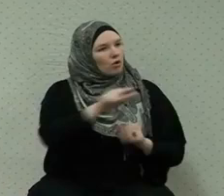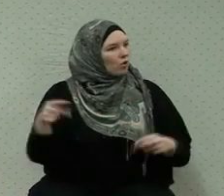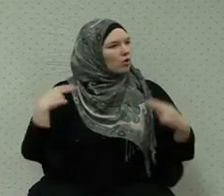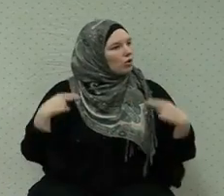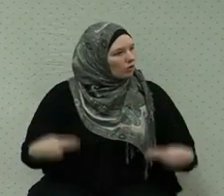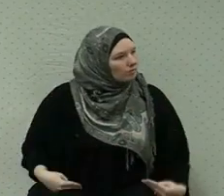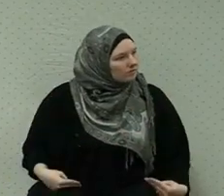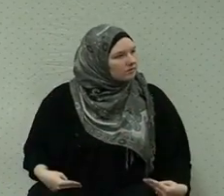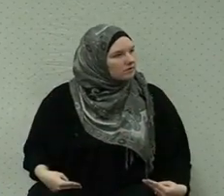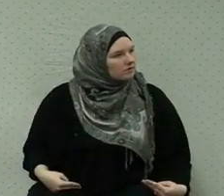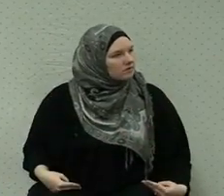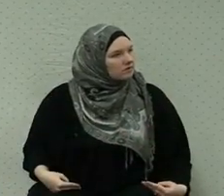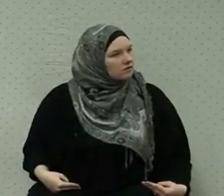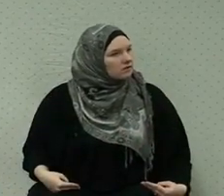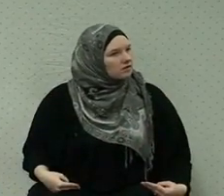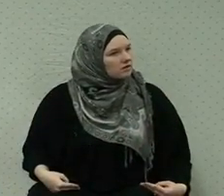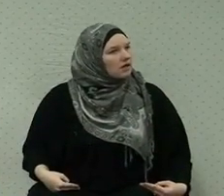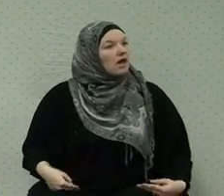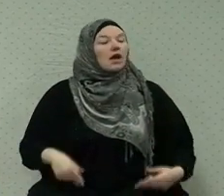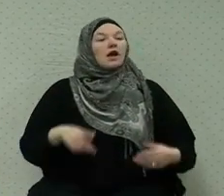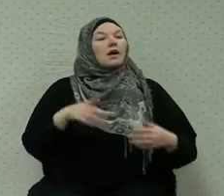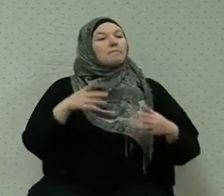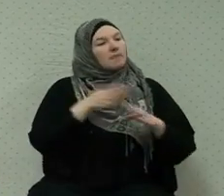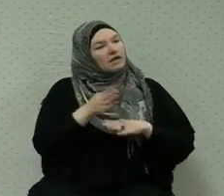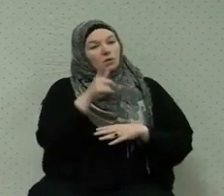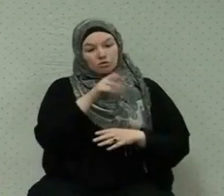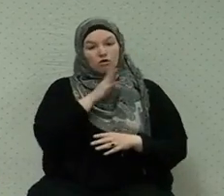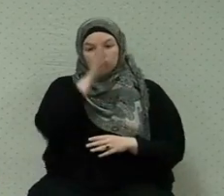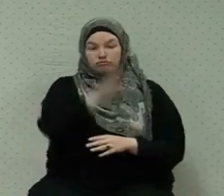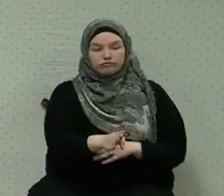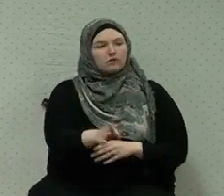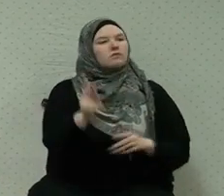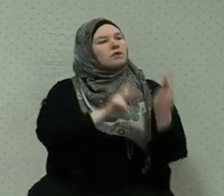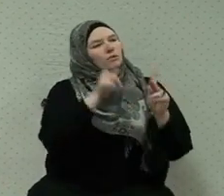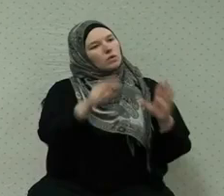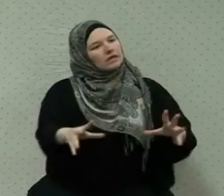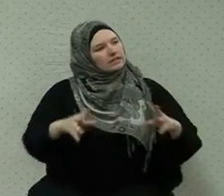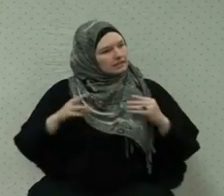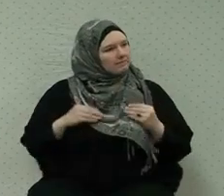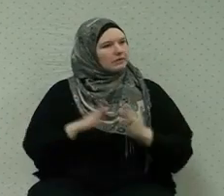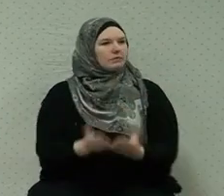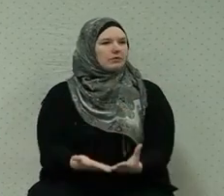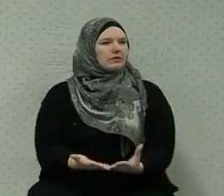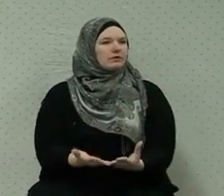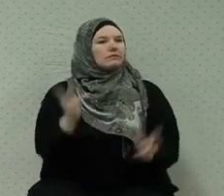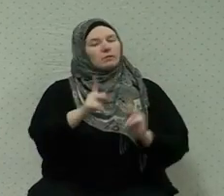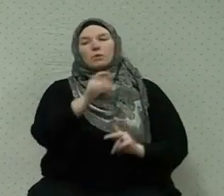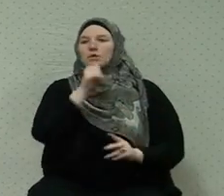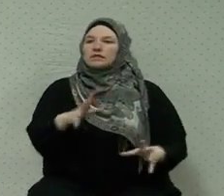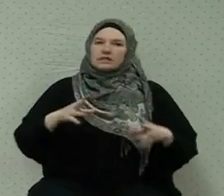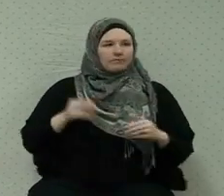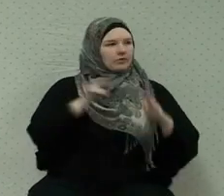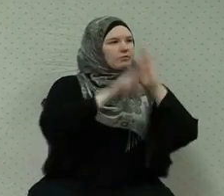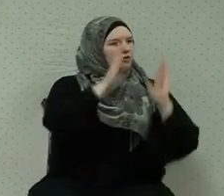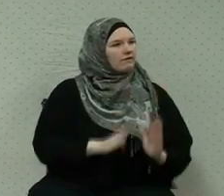primarily those who have already accepted the book, those who have accepted the prophets, those who have accepted to live by